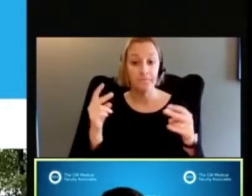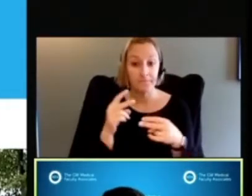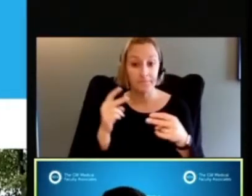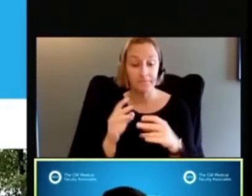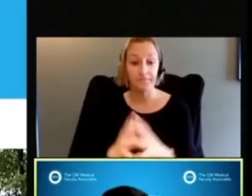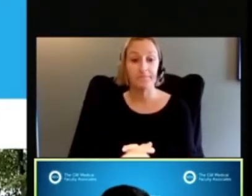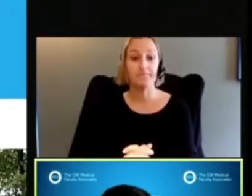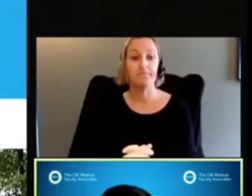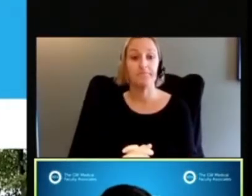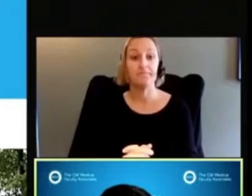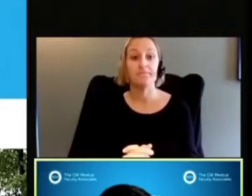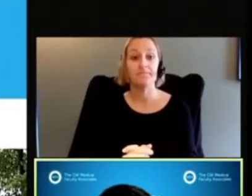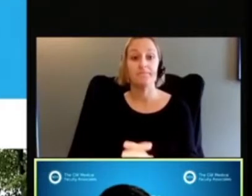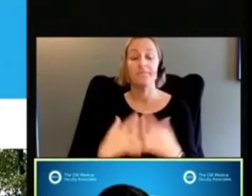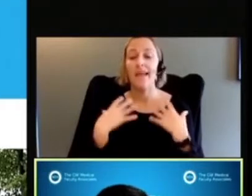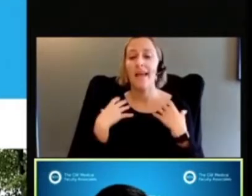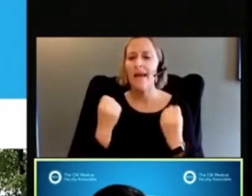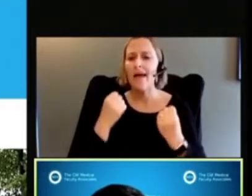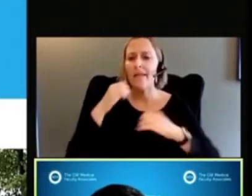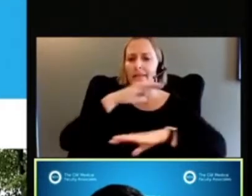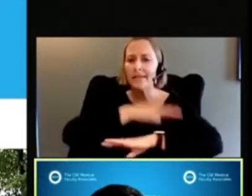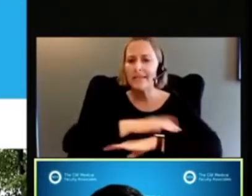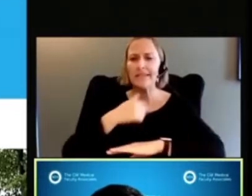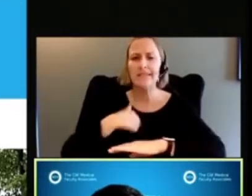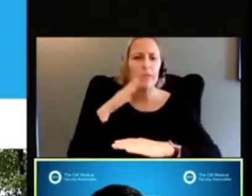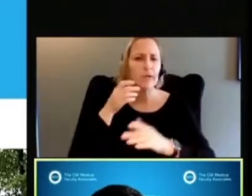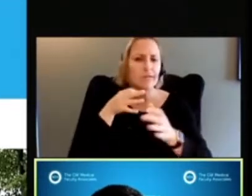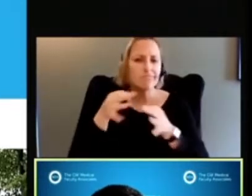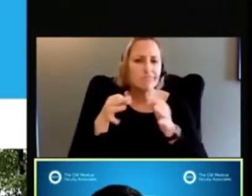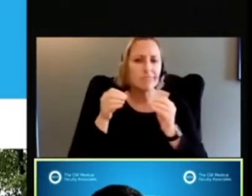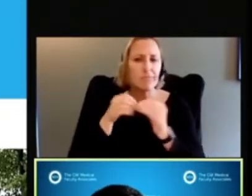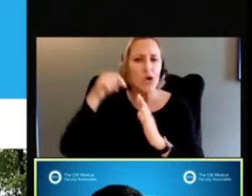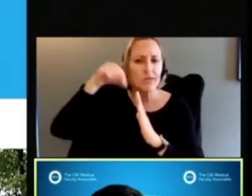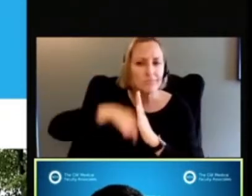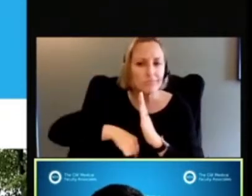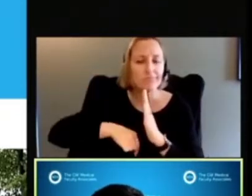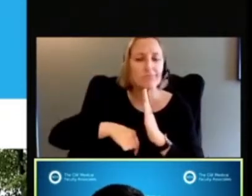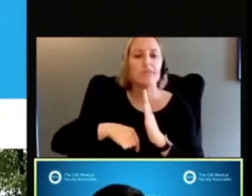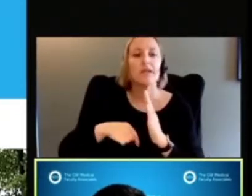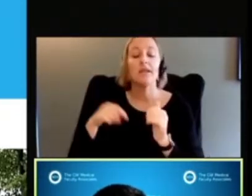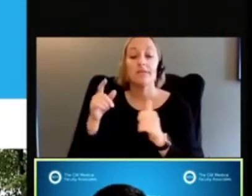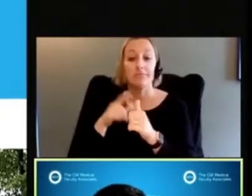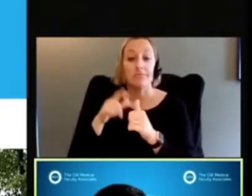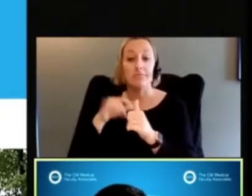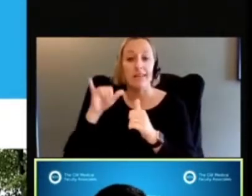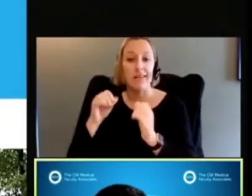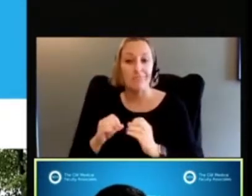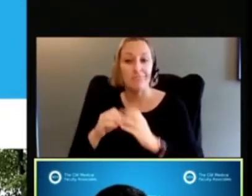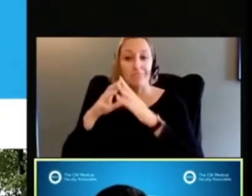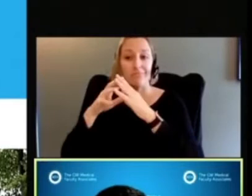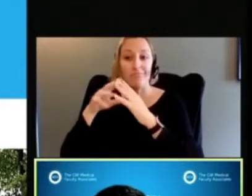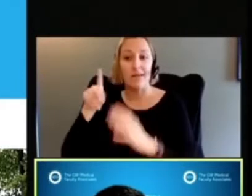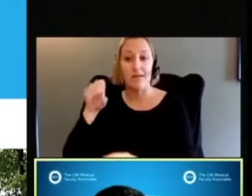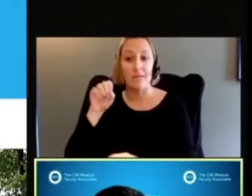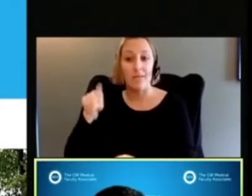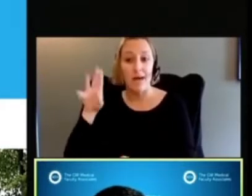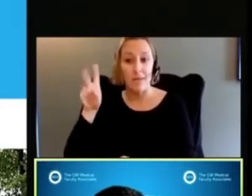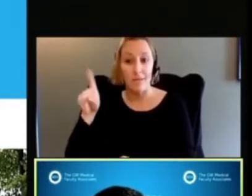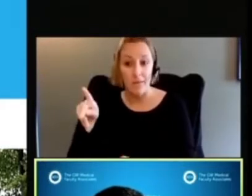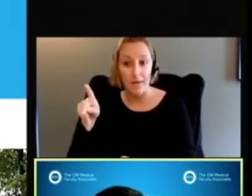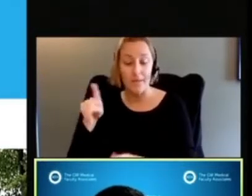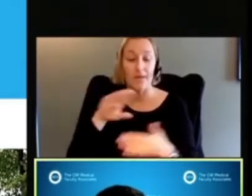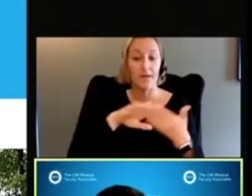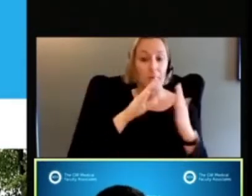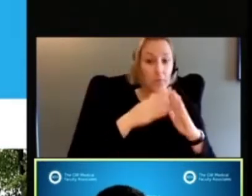So what is Health Desk? I want to go into further detail. What it is a pop-up. It was a community and academic